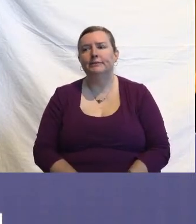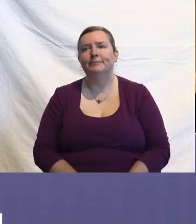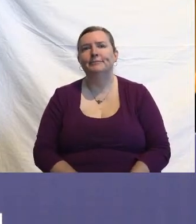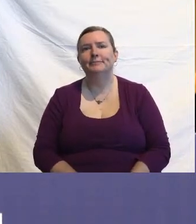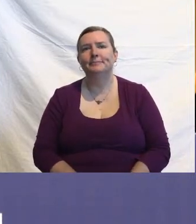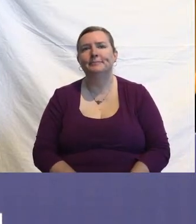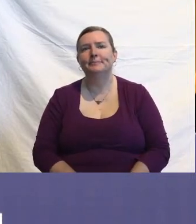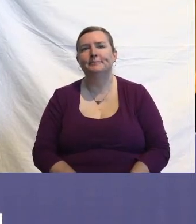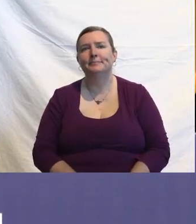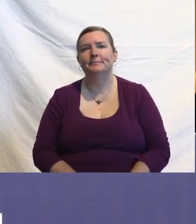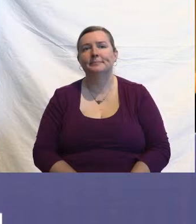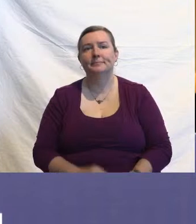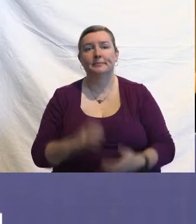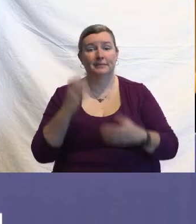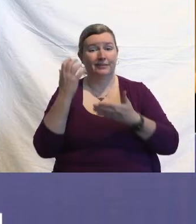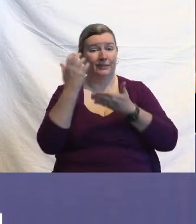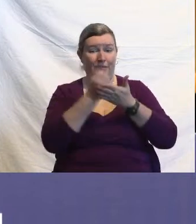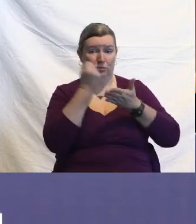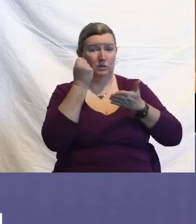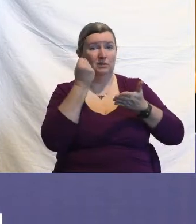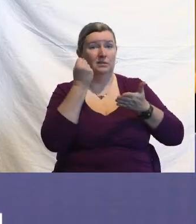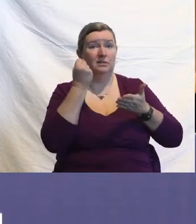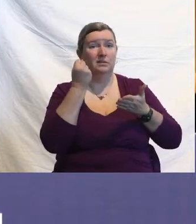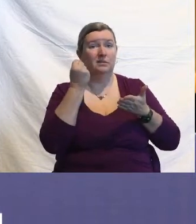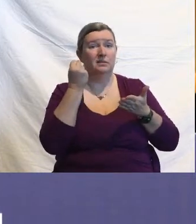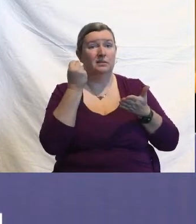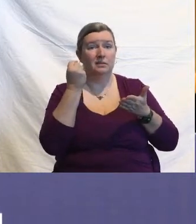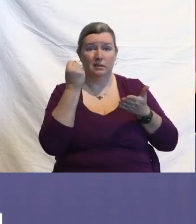victory, frankly, in this case, whether or not we won,